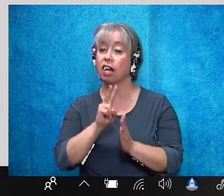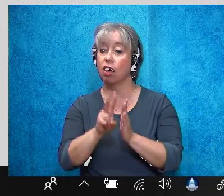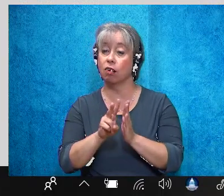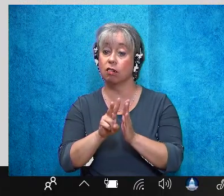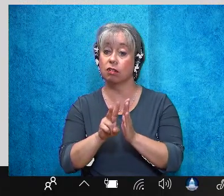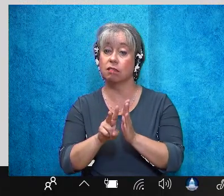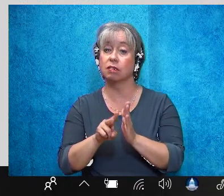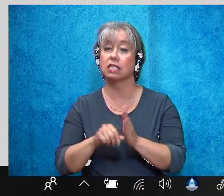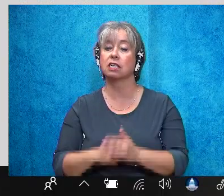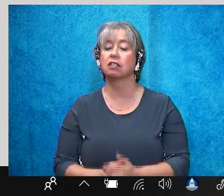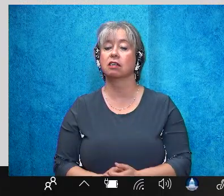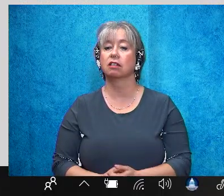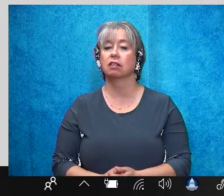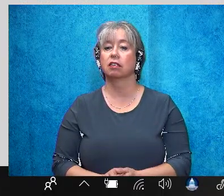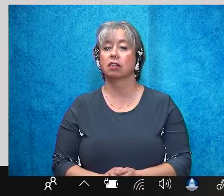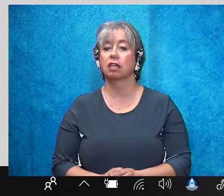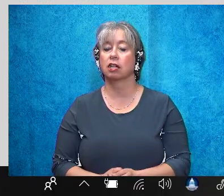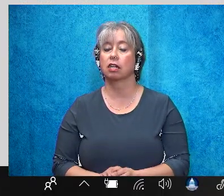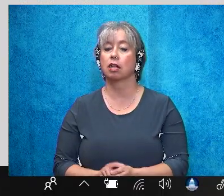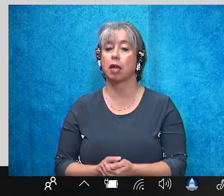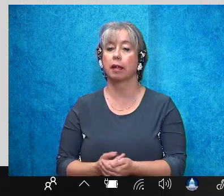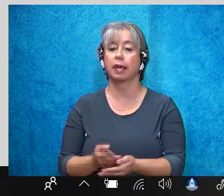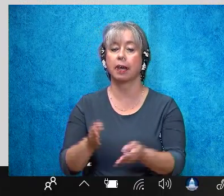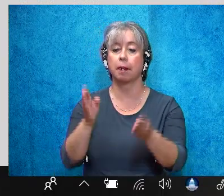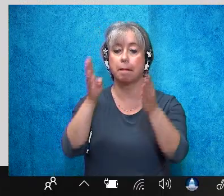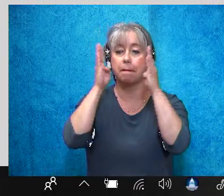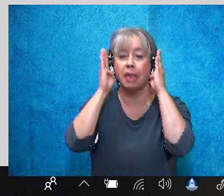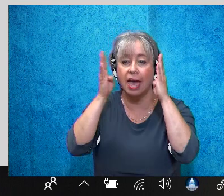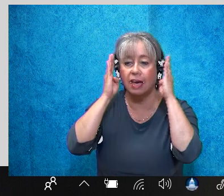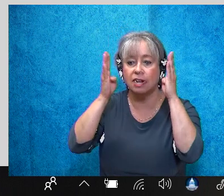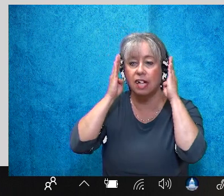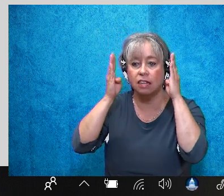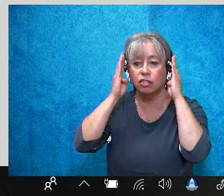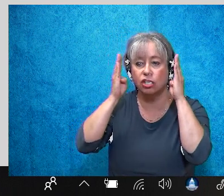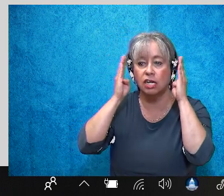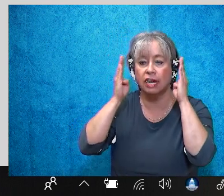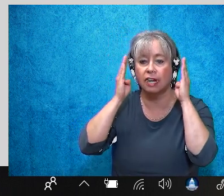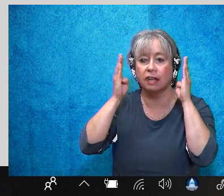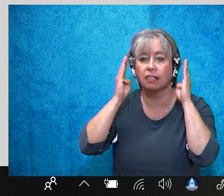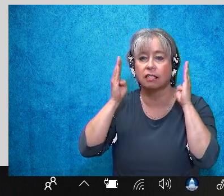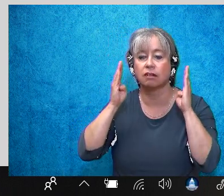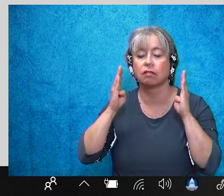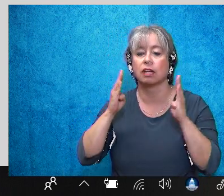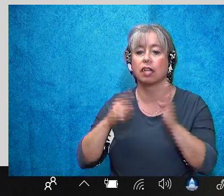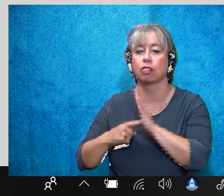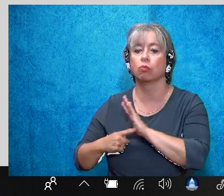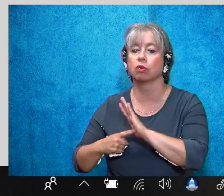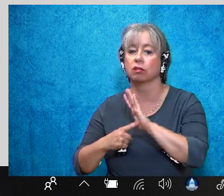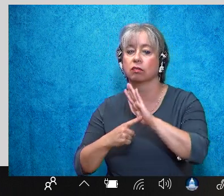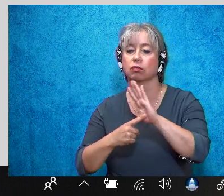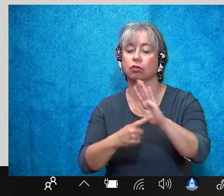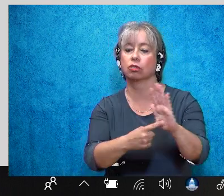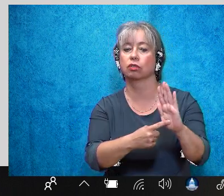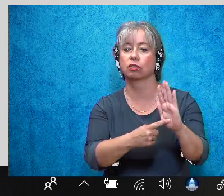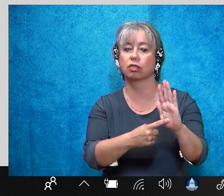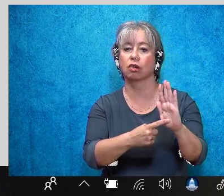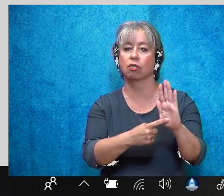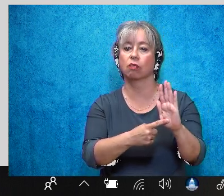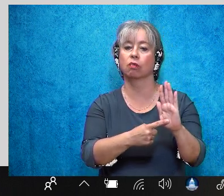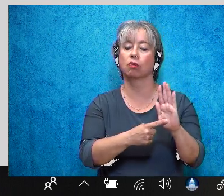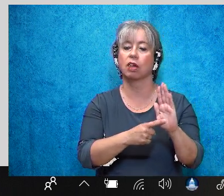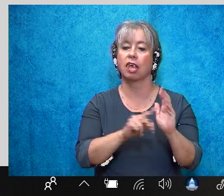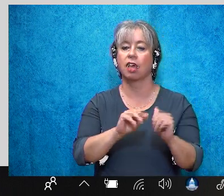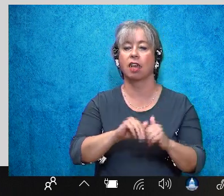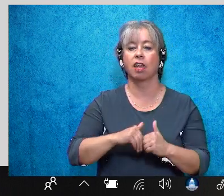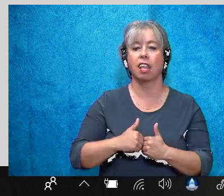And one of the things I want to bring to your attention about this particular interactive is it's going to demonstrate really well